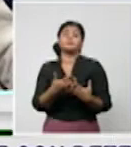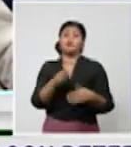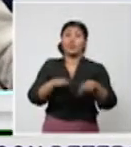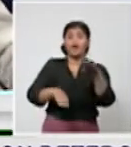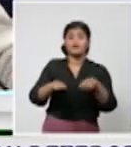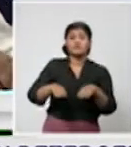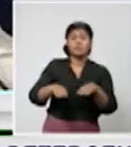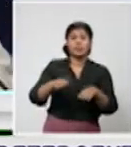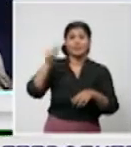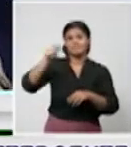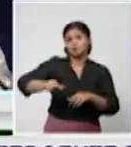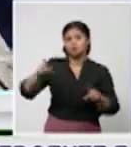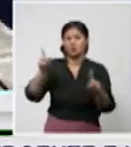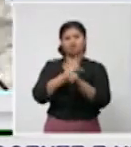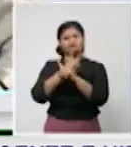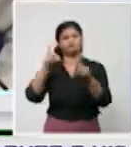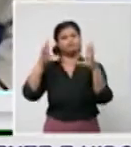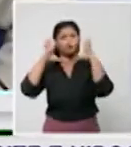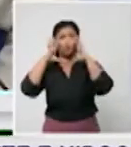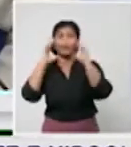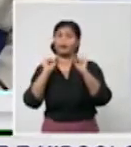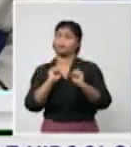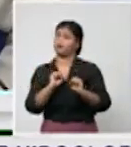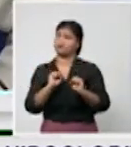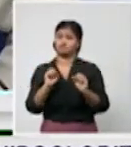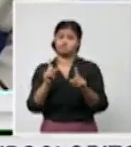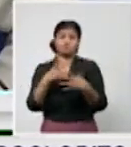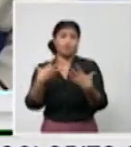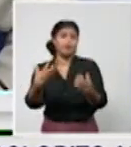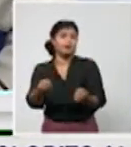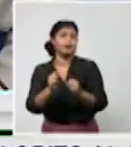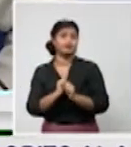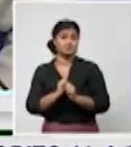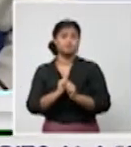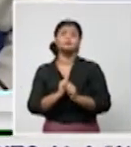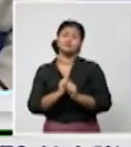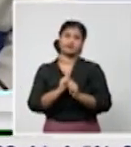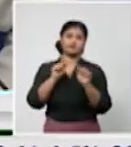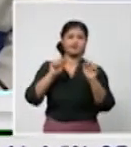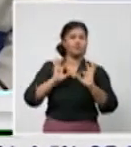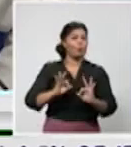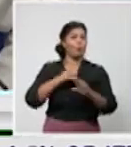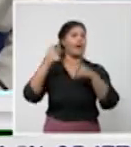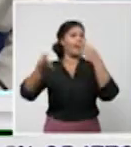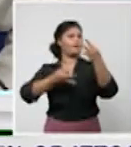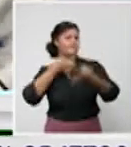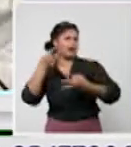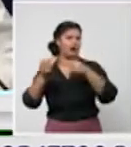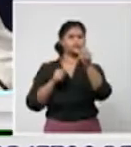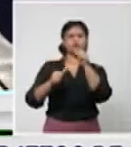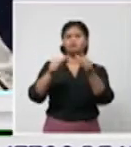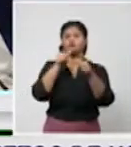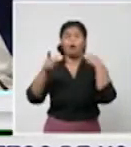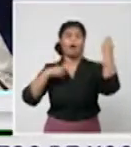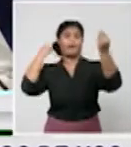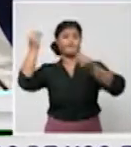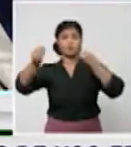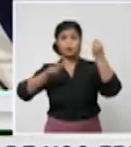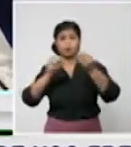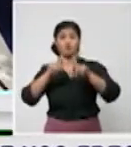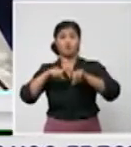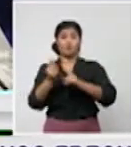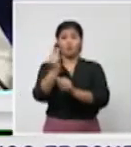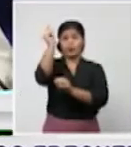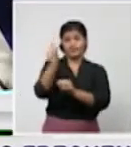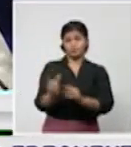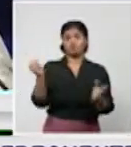of 1,501. The 55.6% of all confirmed cases in Cuba did not present any symptoms